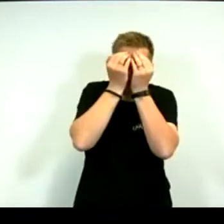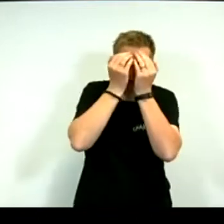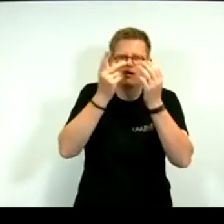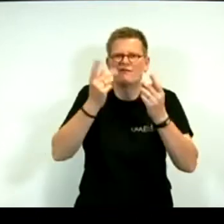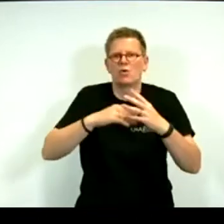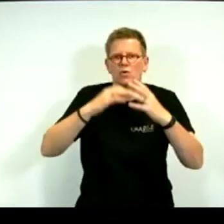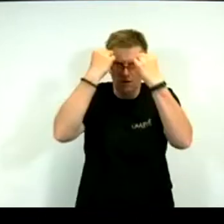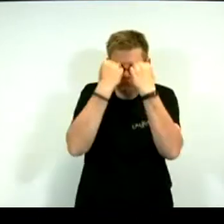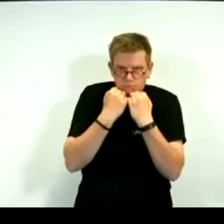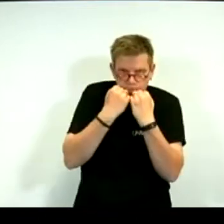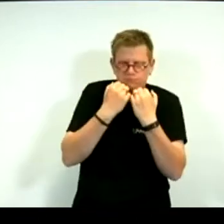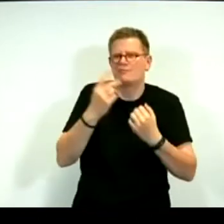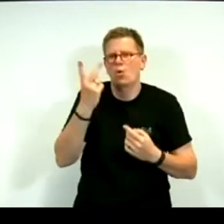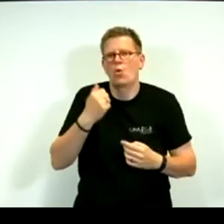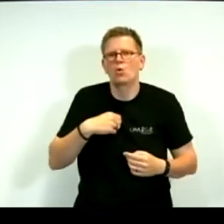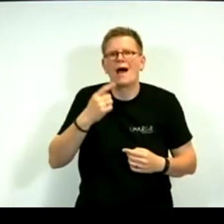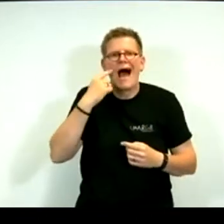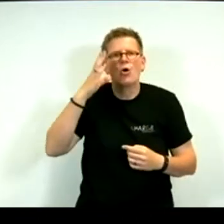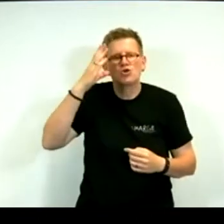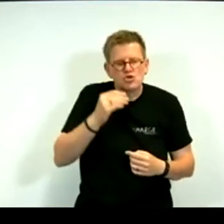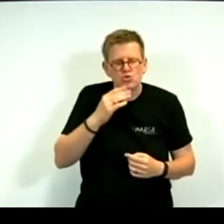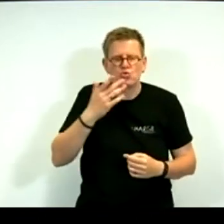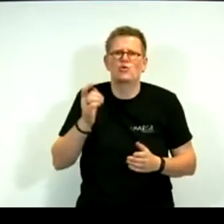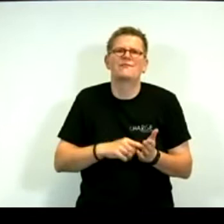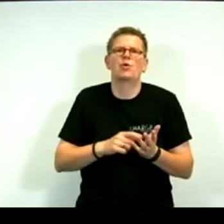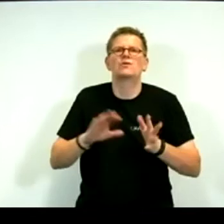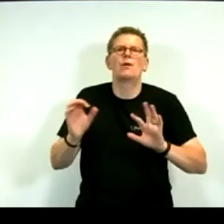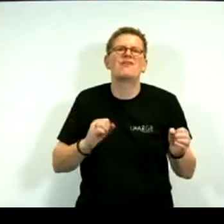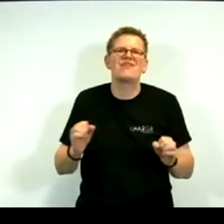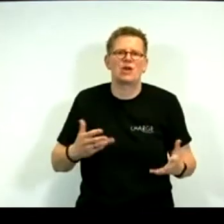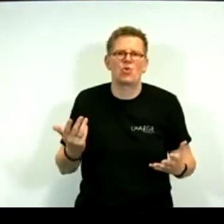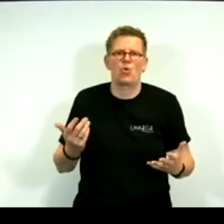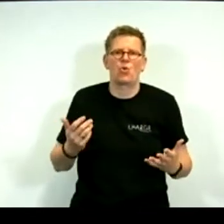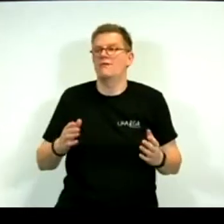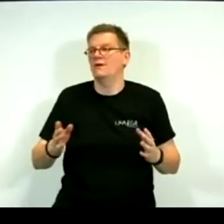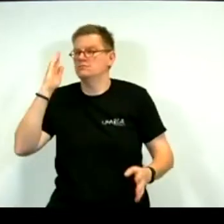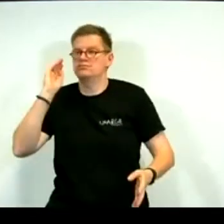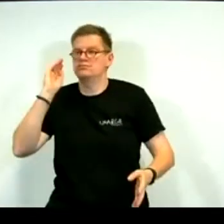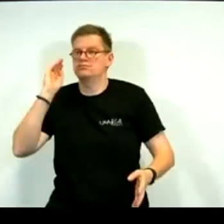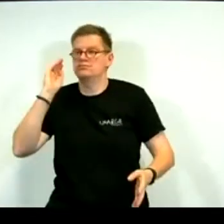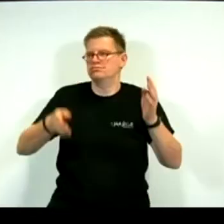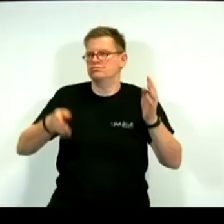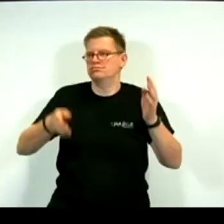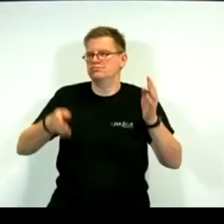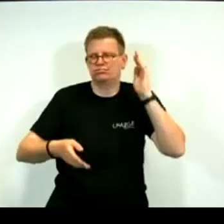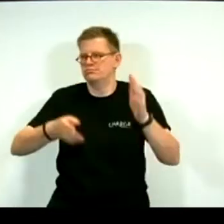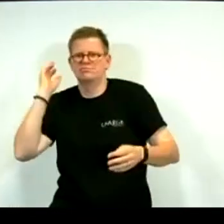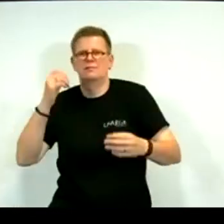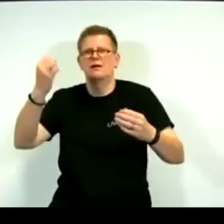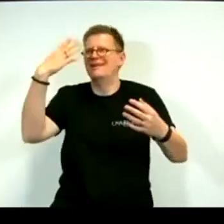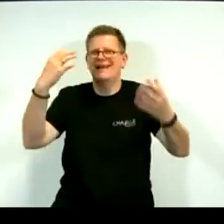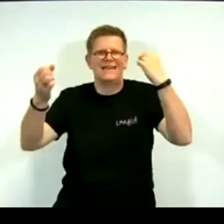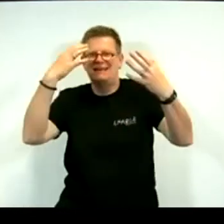eyes because of movement and flashing lights and that kind of thing. So I can't say